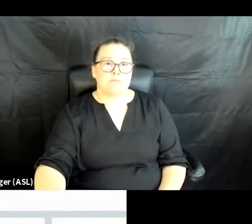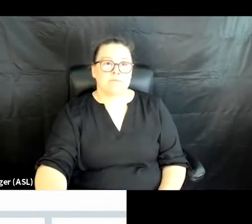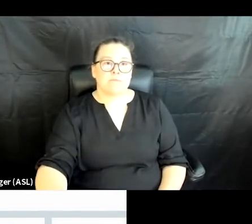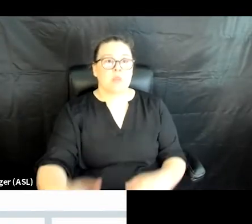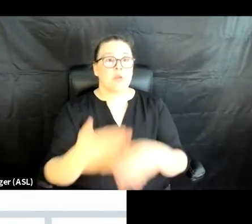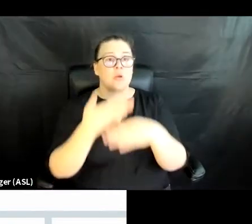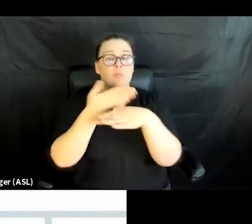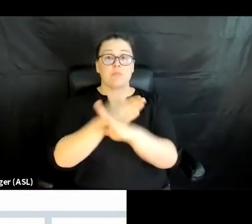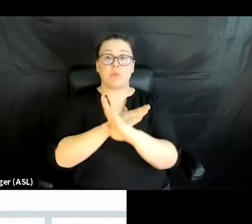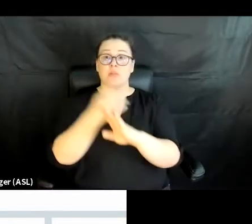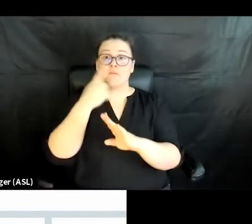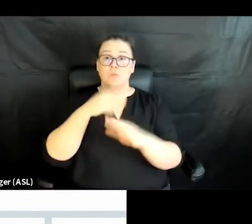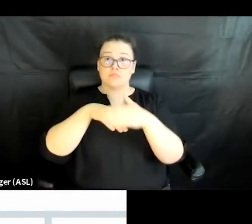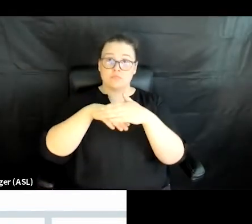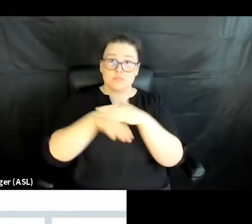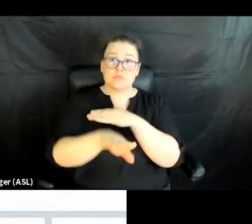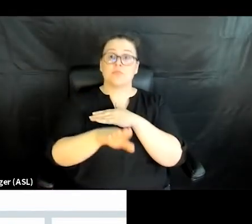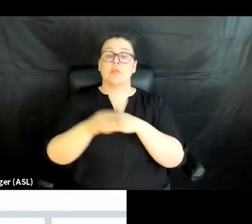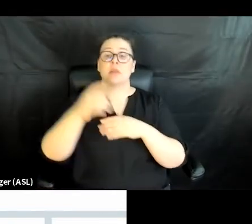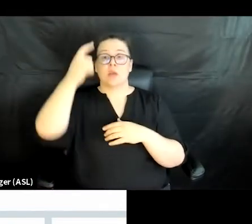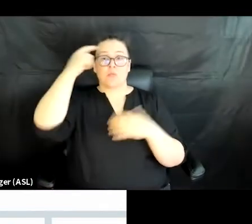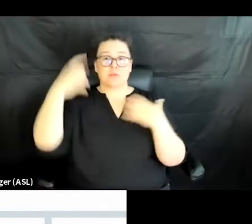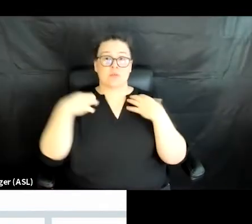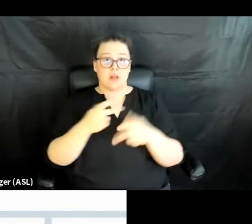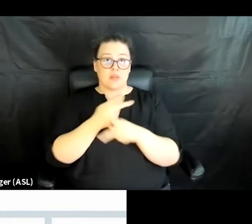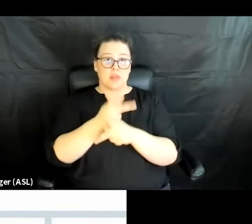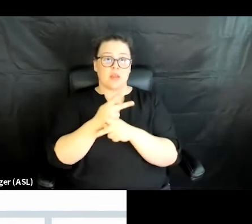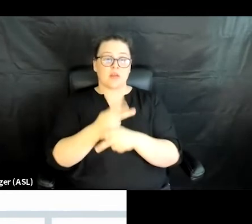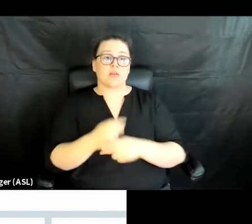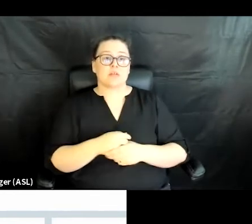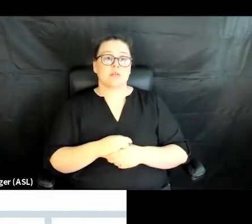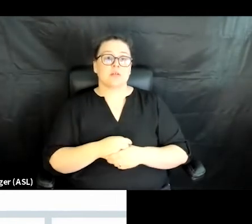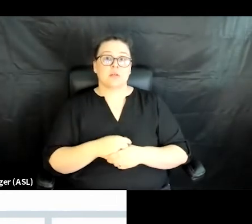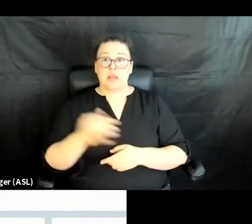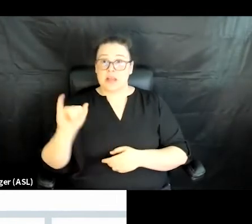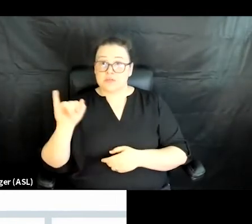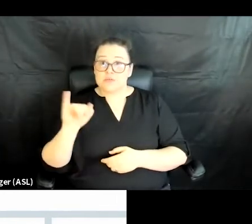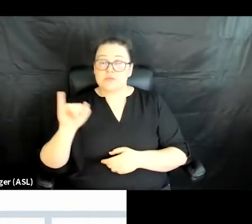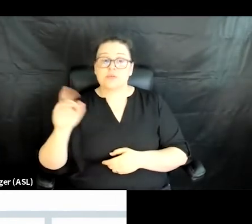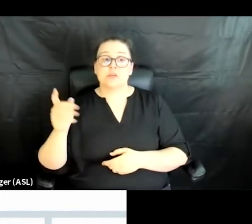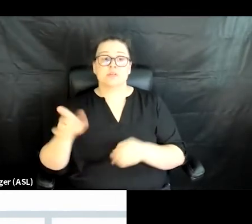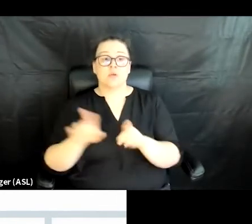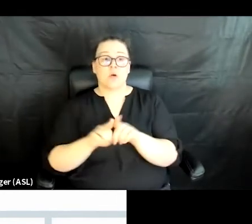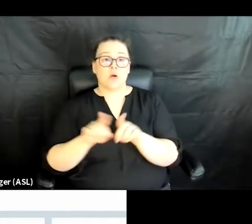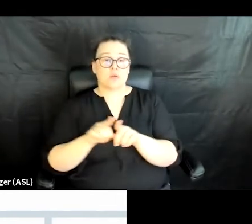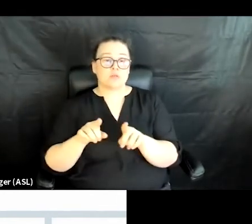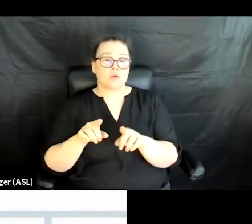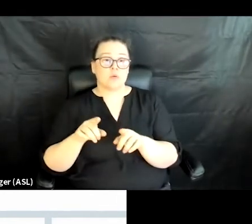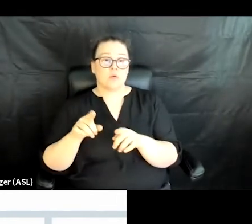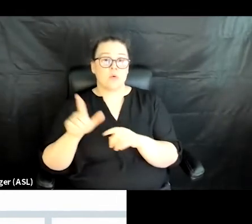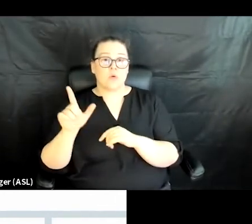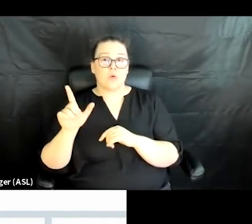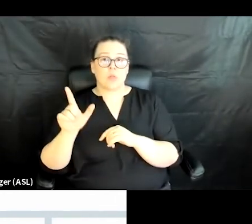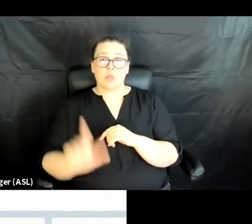mental health care is the cost, okay, of even having insurance. It's also the low perceived